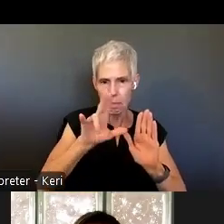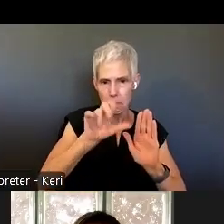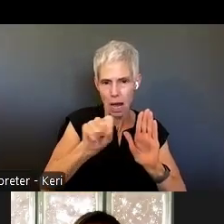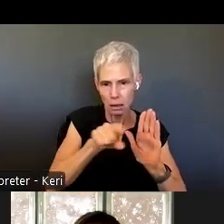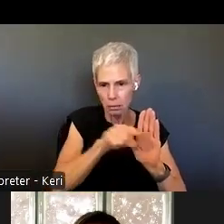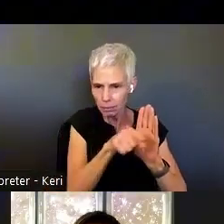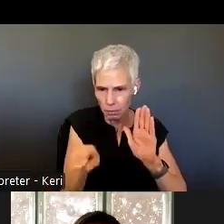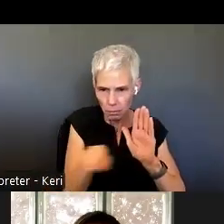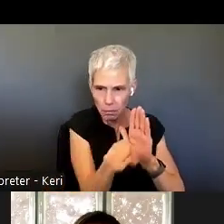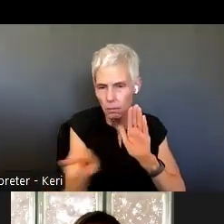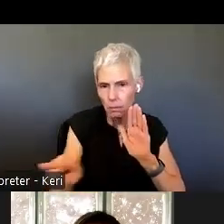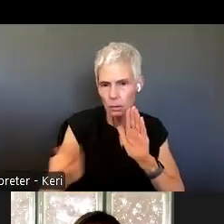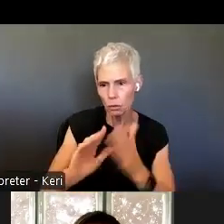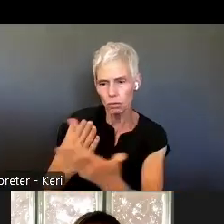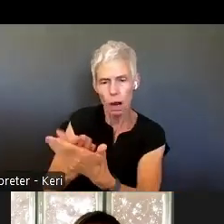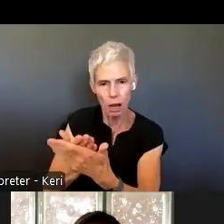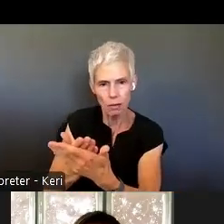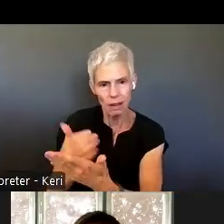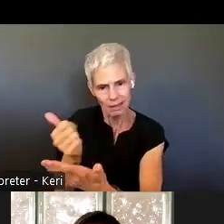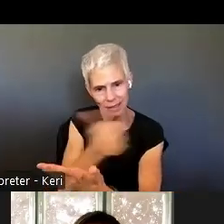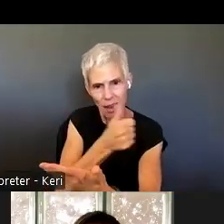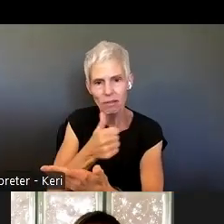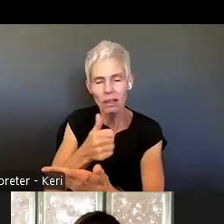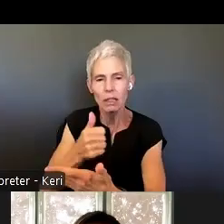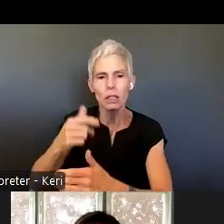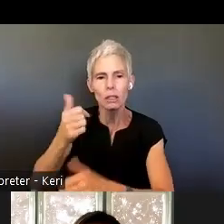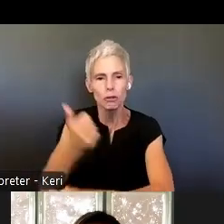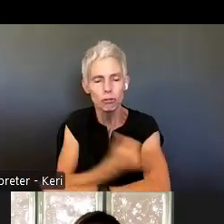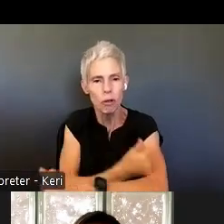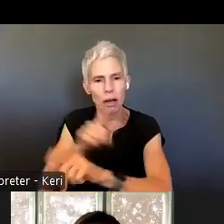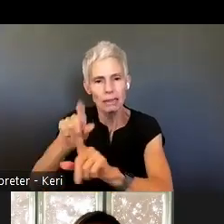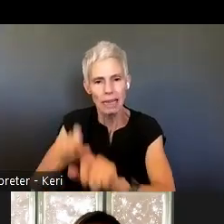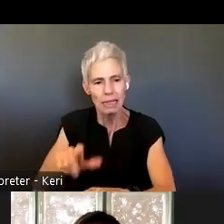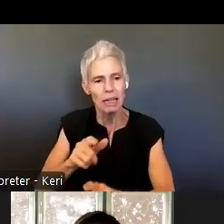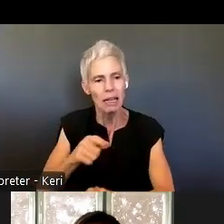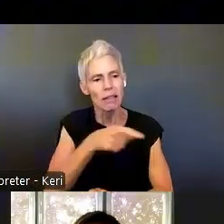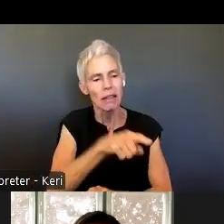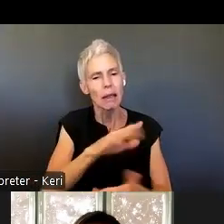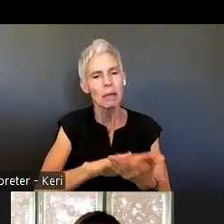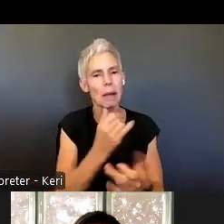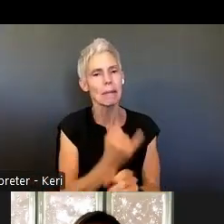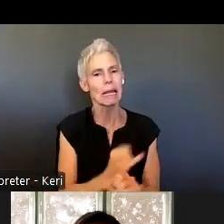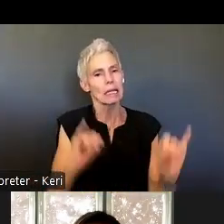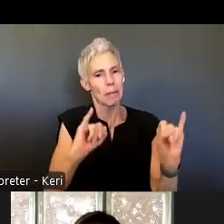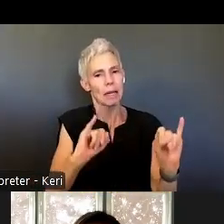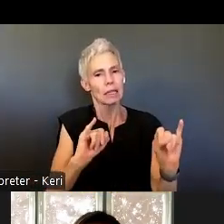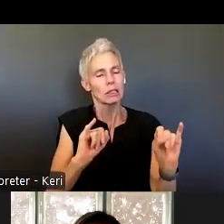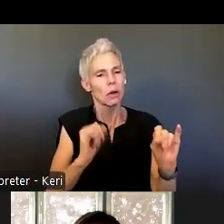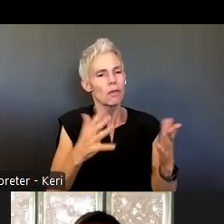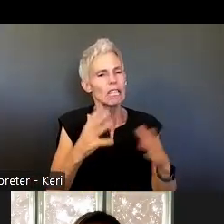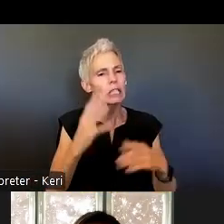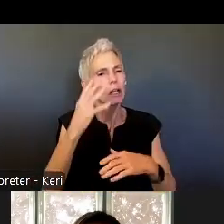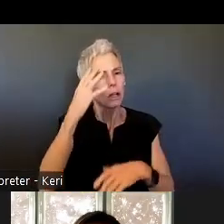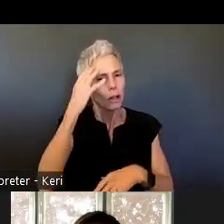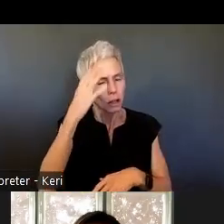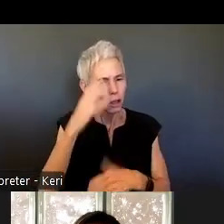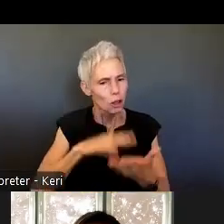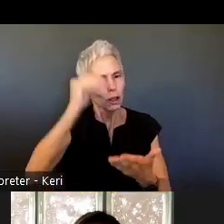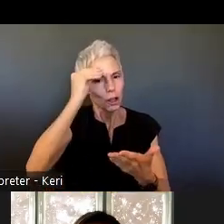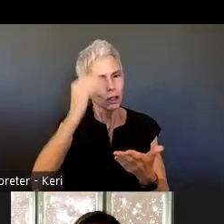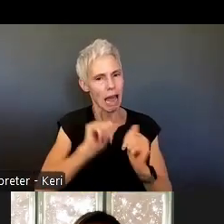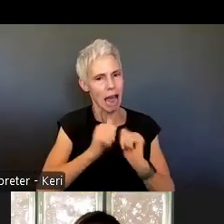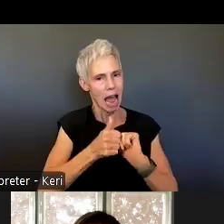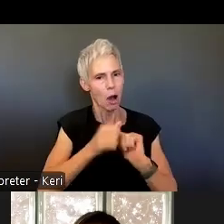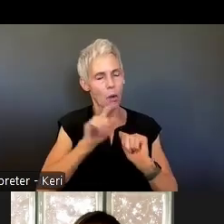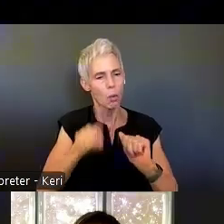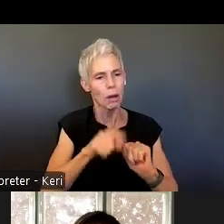cards so that they would be self-sufficient. And this is something that they know how to do even when they leave our program. If the individual is disabled,